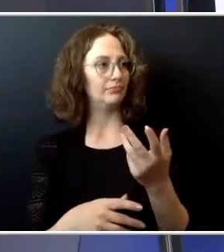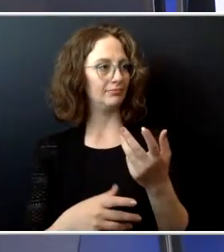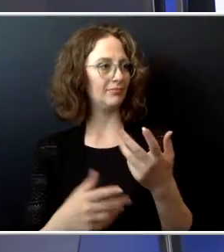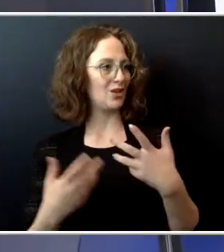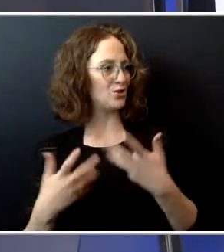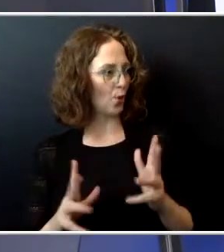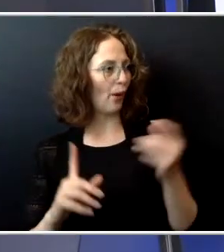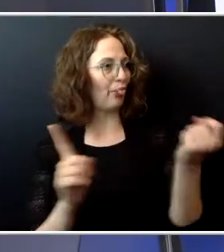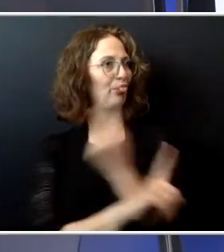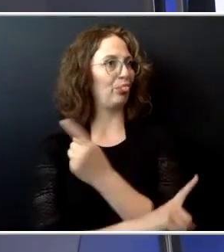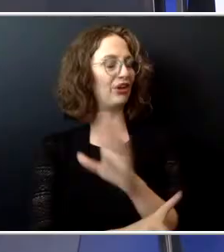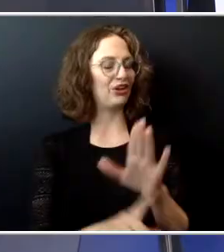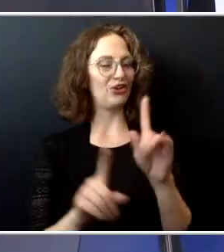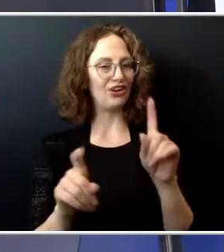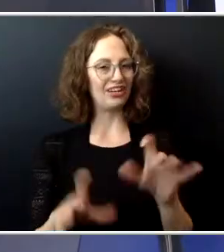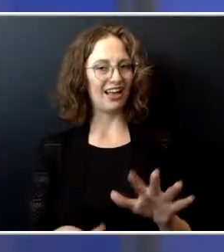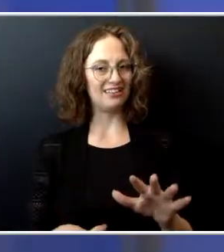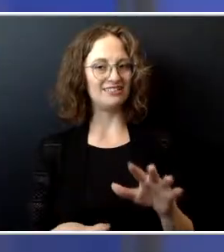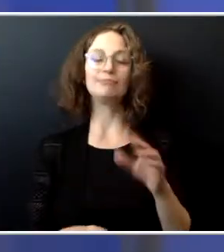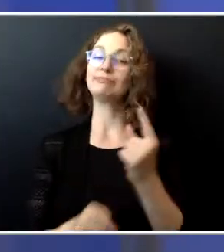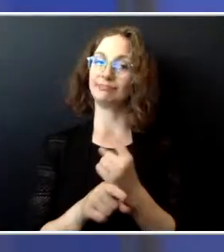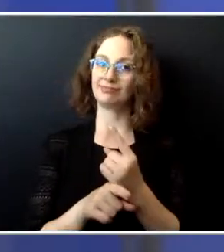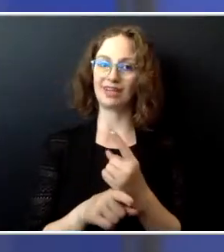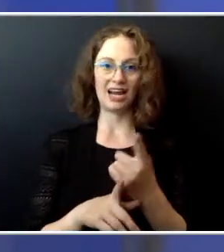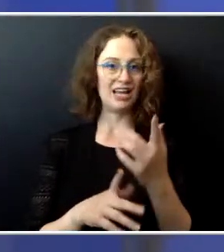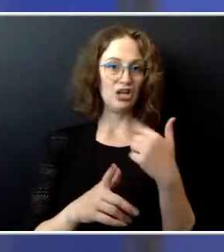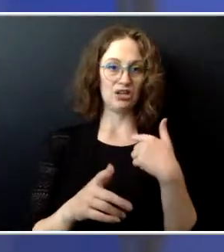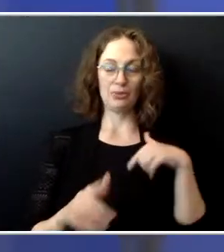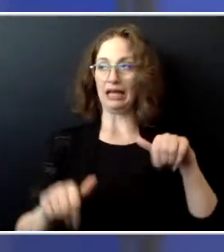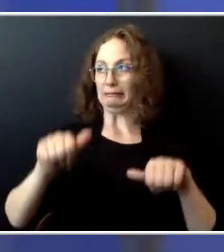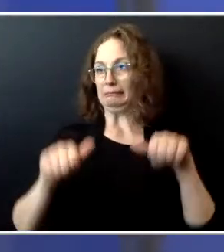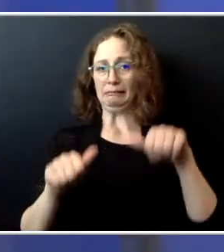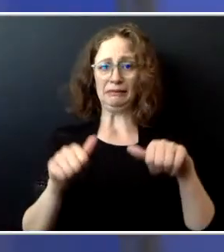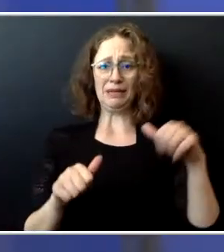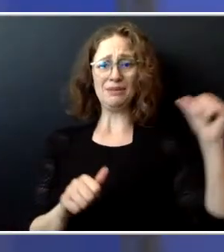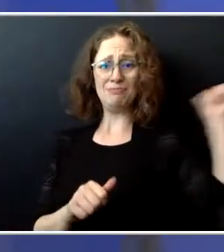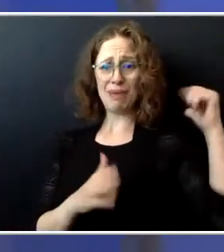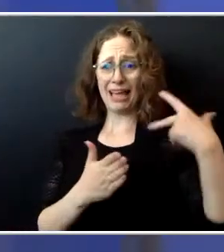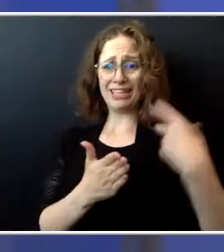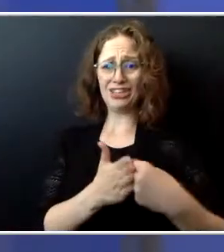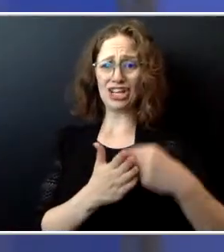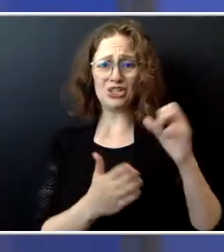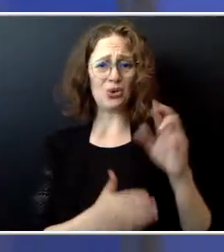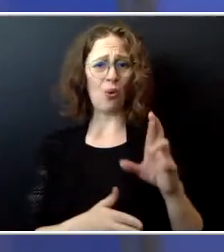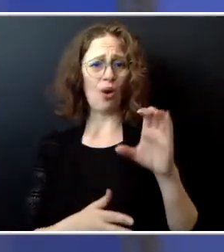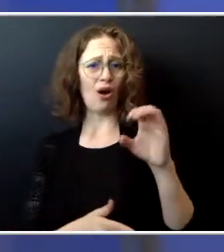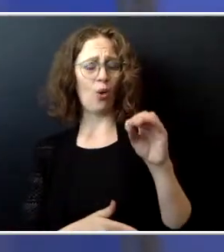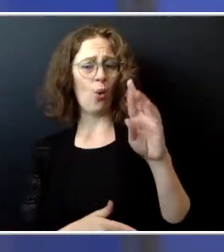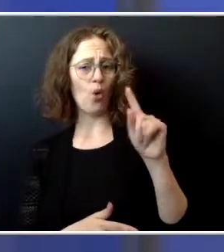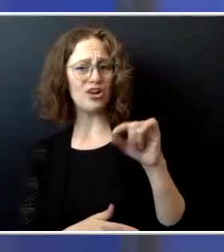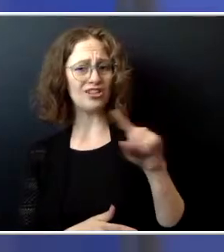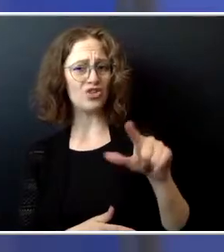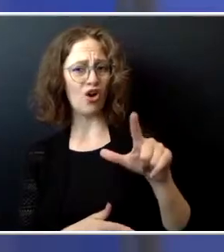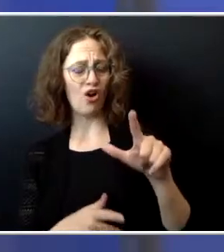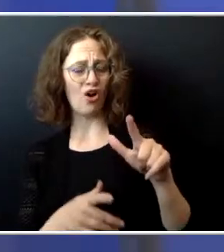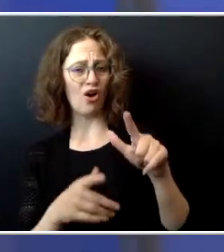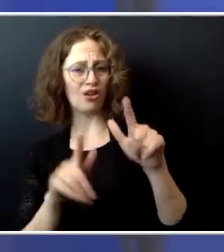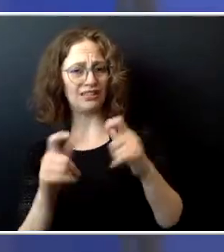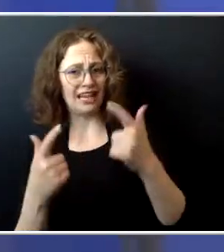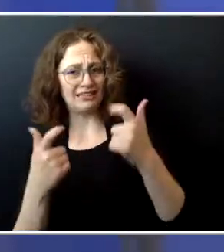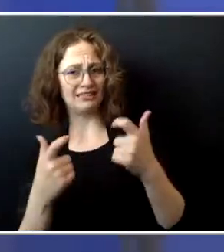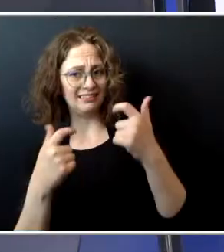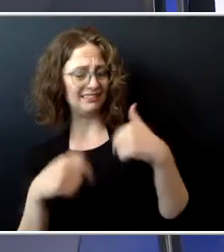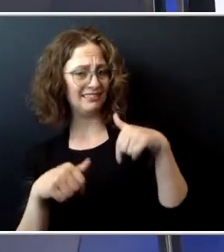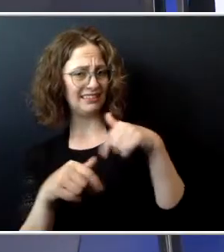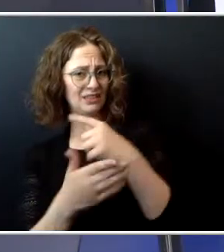do I do my back injections or do I get my cortisol testing done this week or whatever? And Lots those of- are hard to get scheduled.